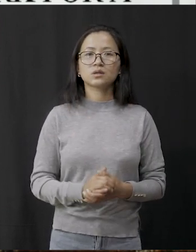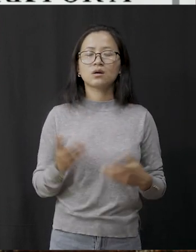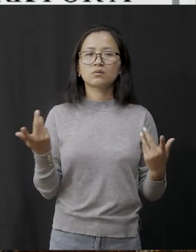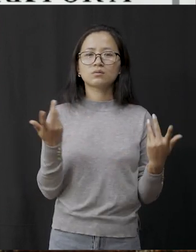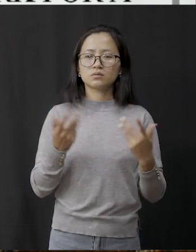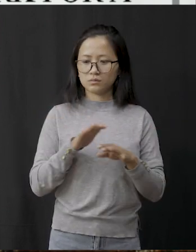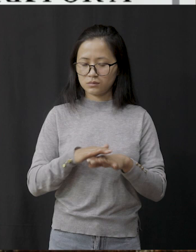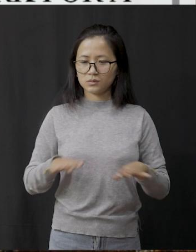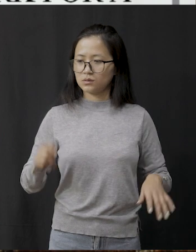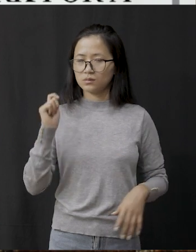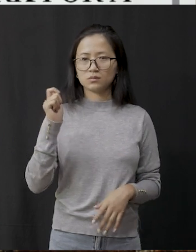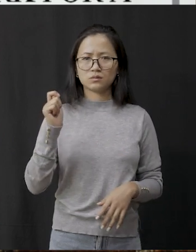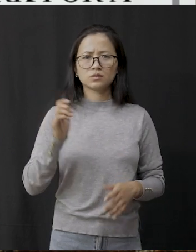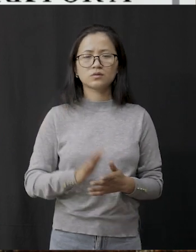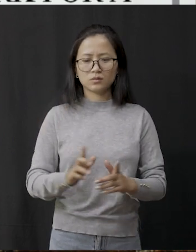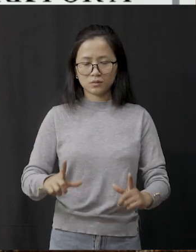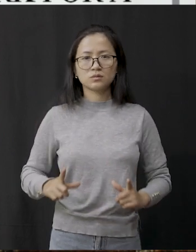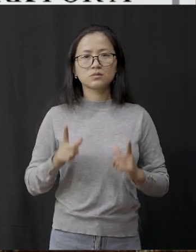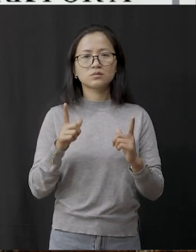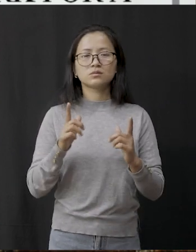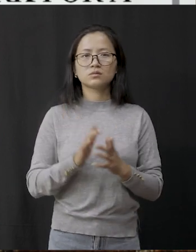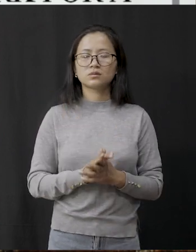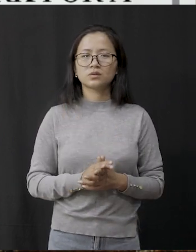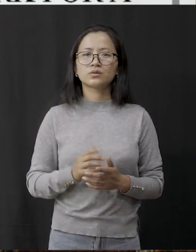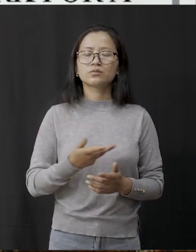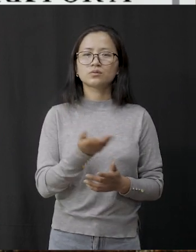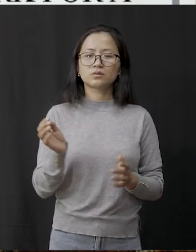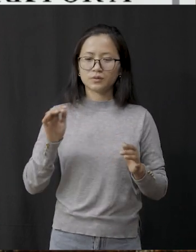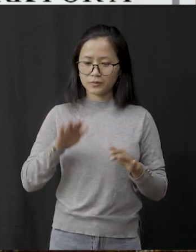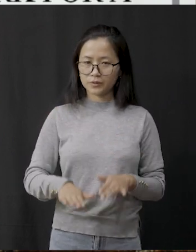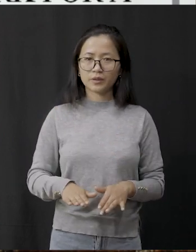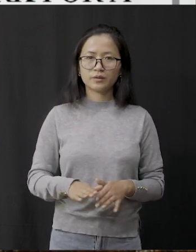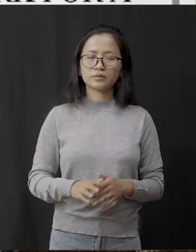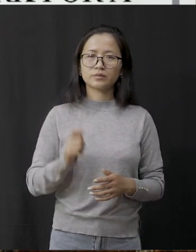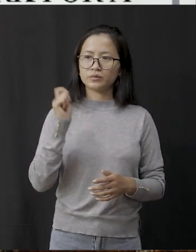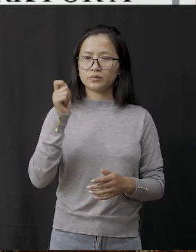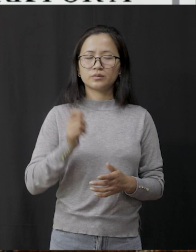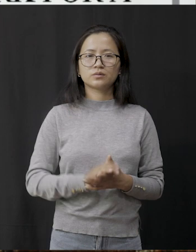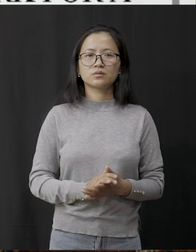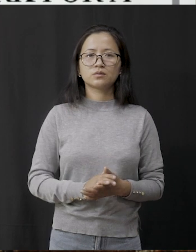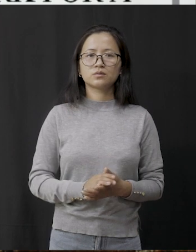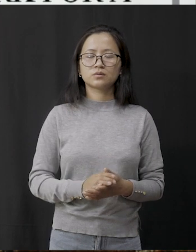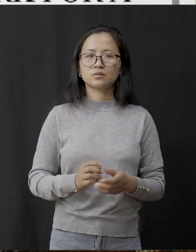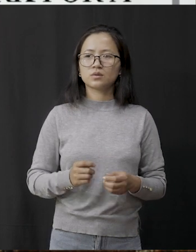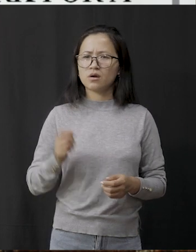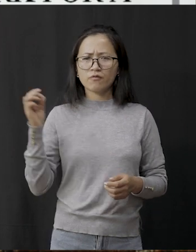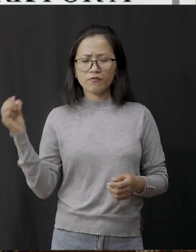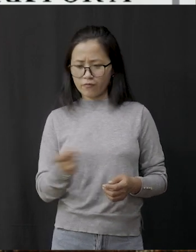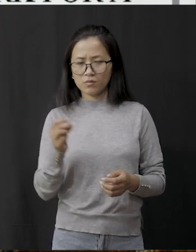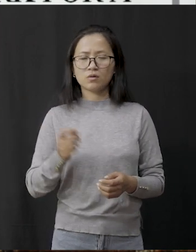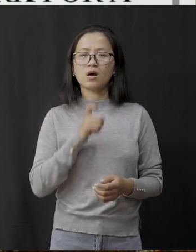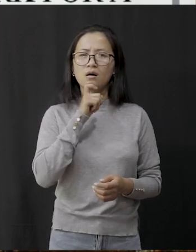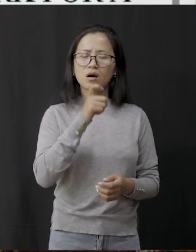do we call those children who work for a living? We call them child labor, right? Now they are compelled, they are forced to work